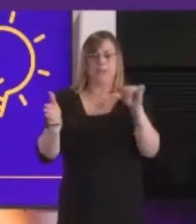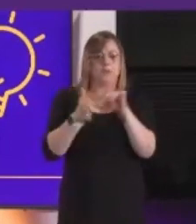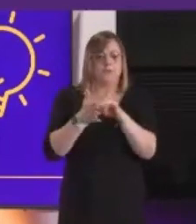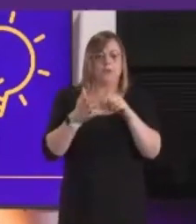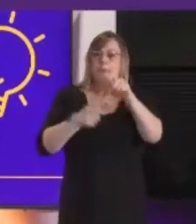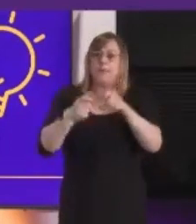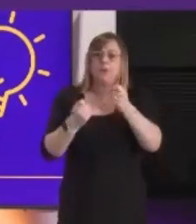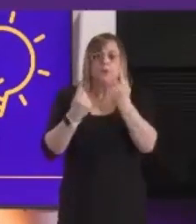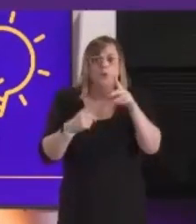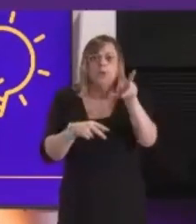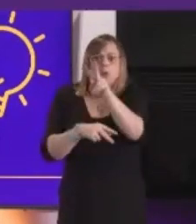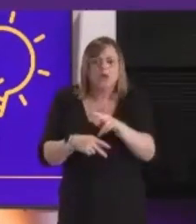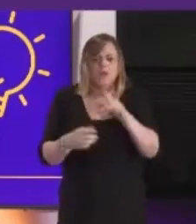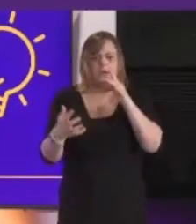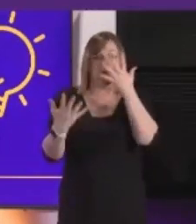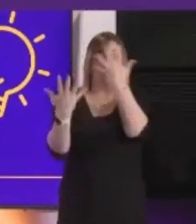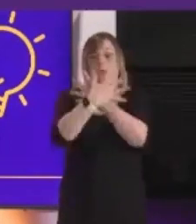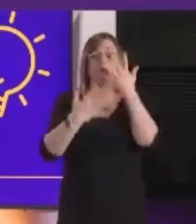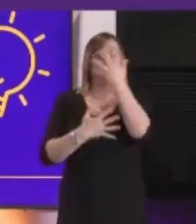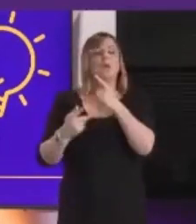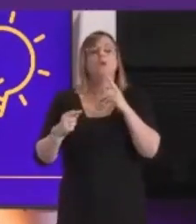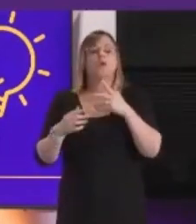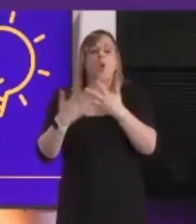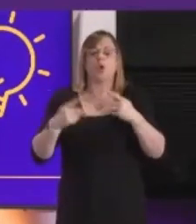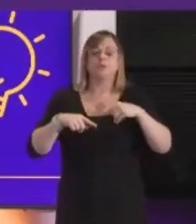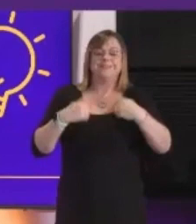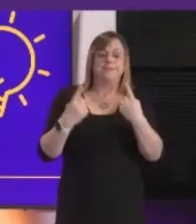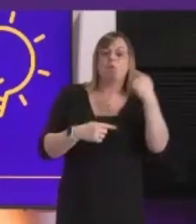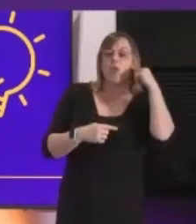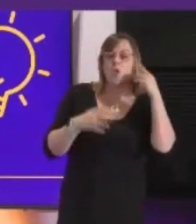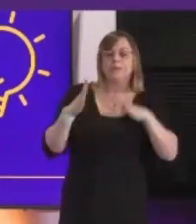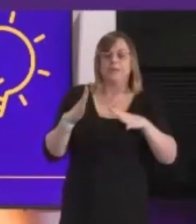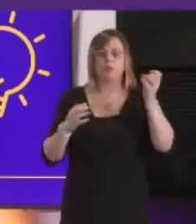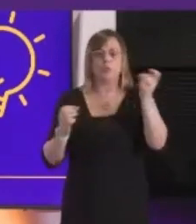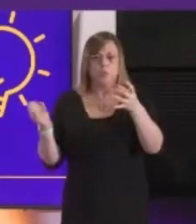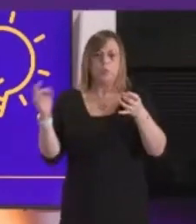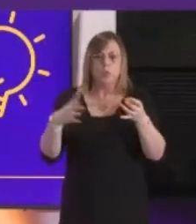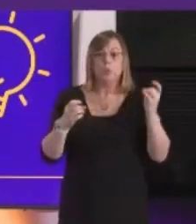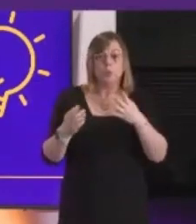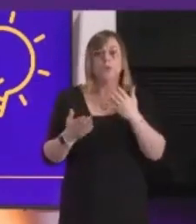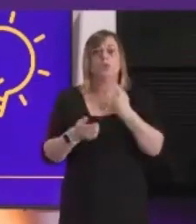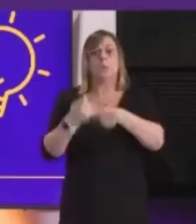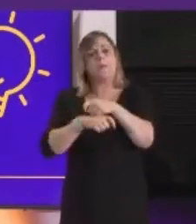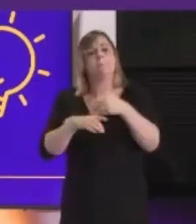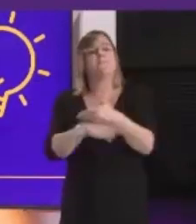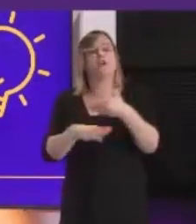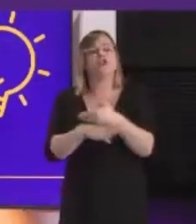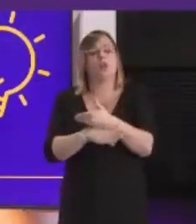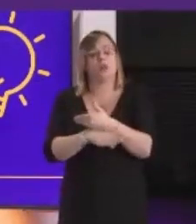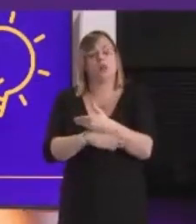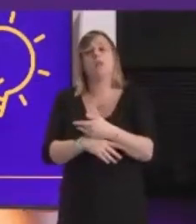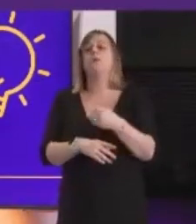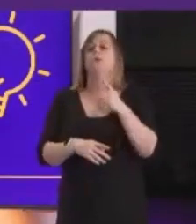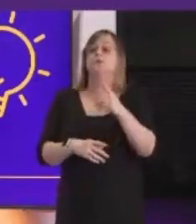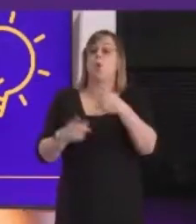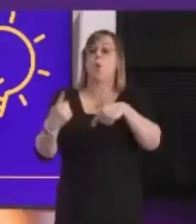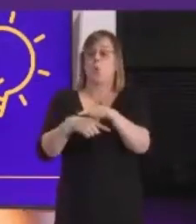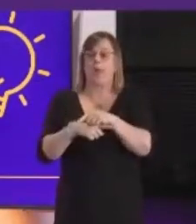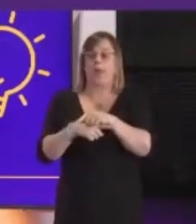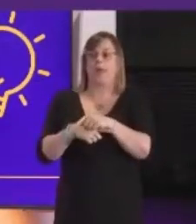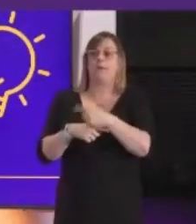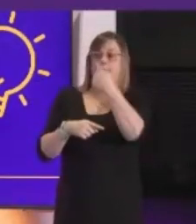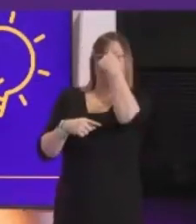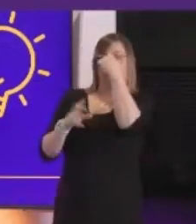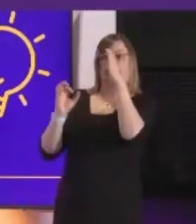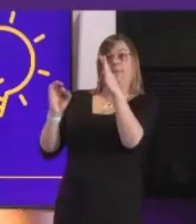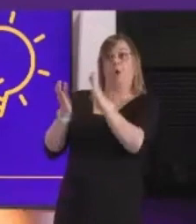was came from a lot of different angles and was very functional. So we hit the mark of the Homer Simpson, will